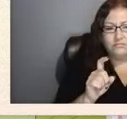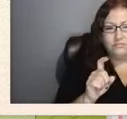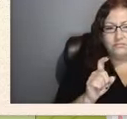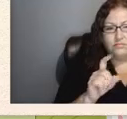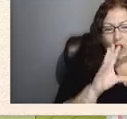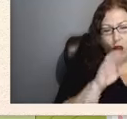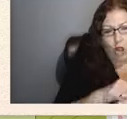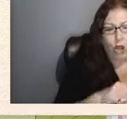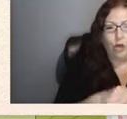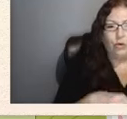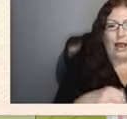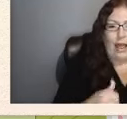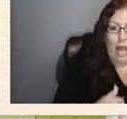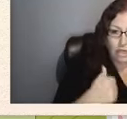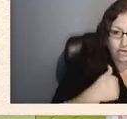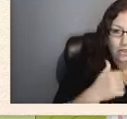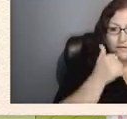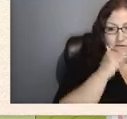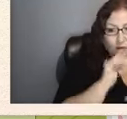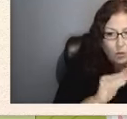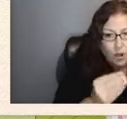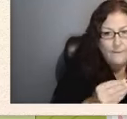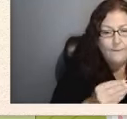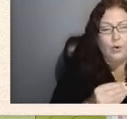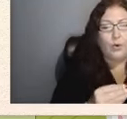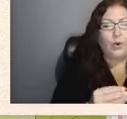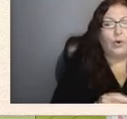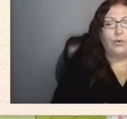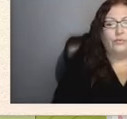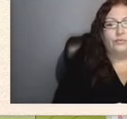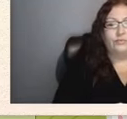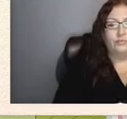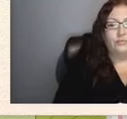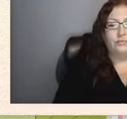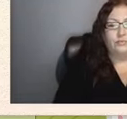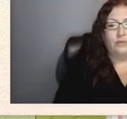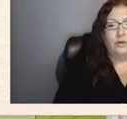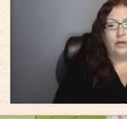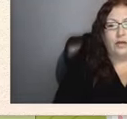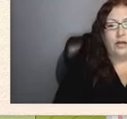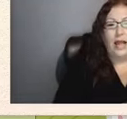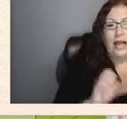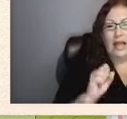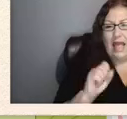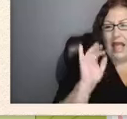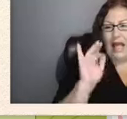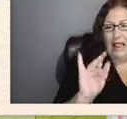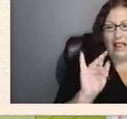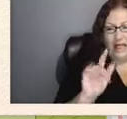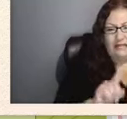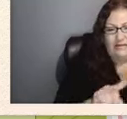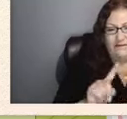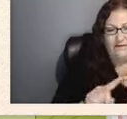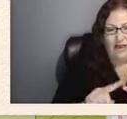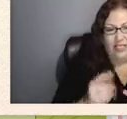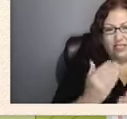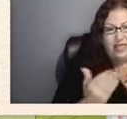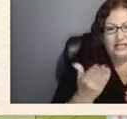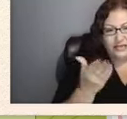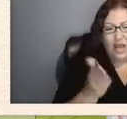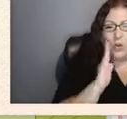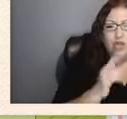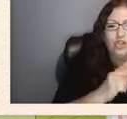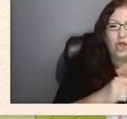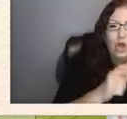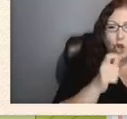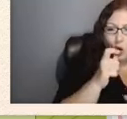including address, phone numbers, and you can click on the different fields in there that will show you who our regional